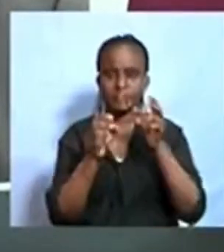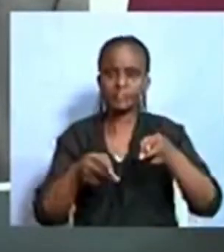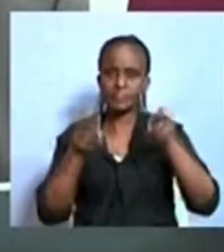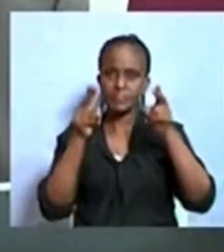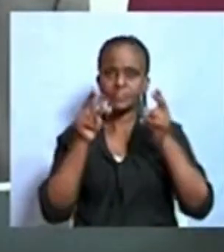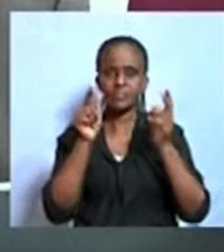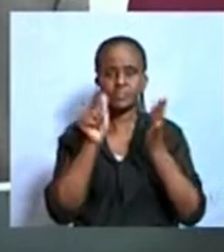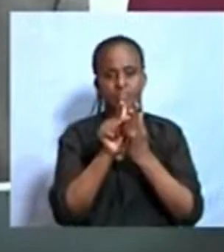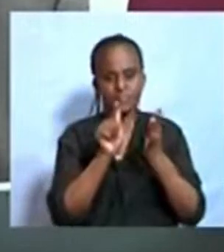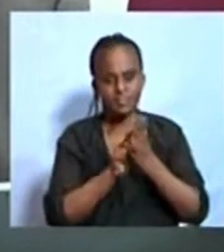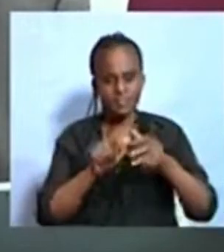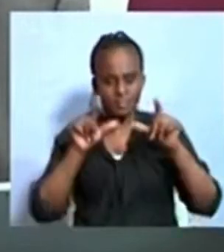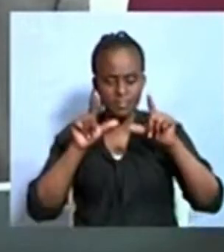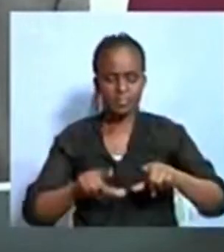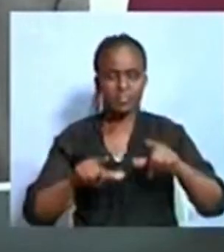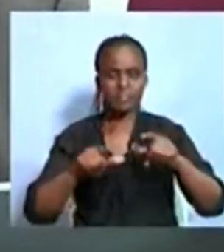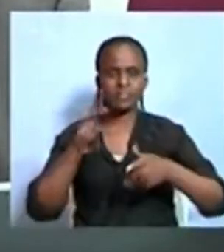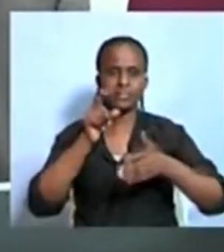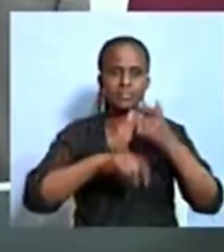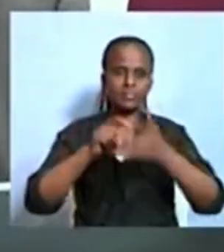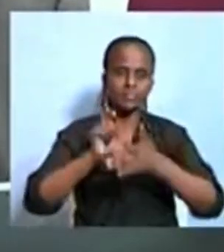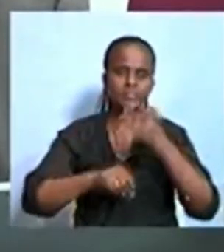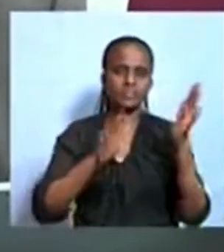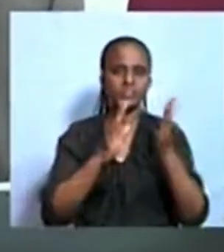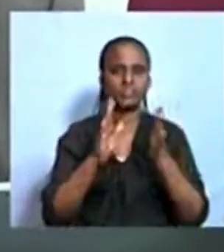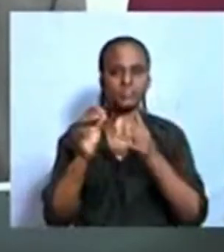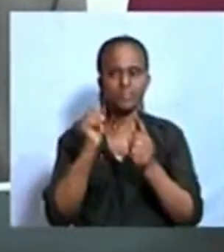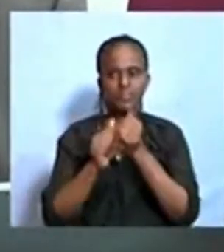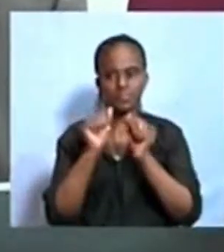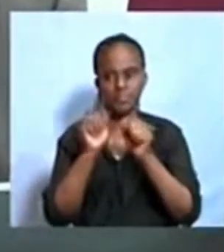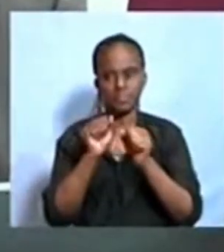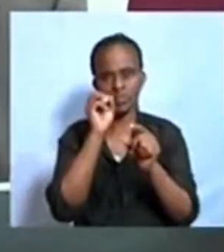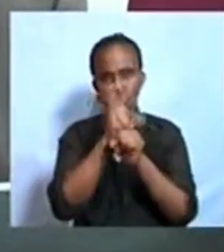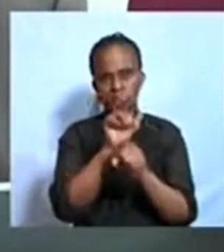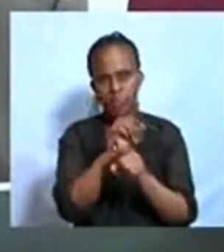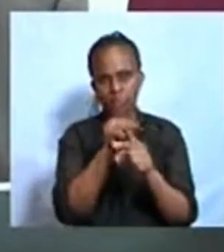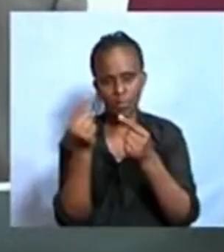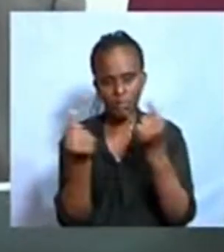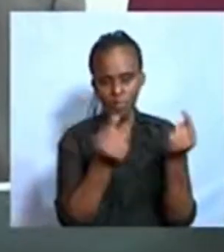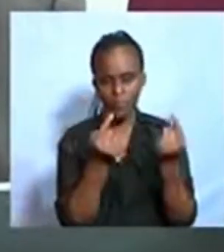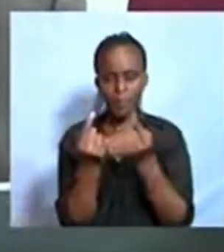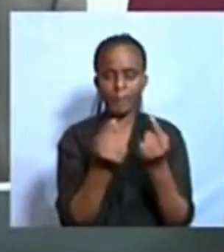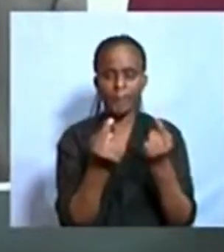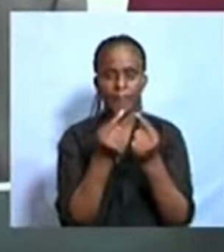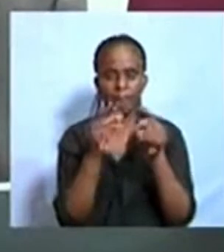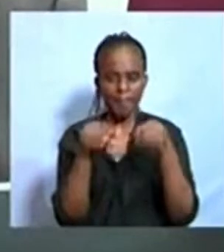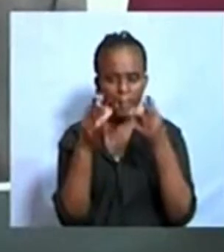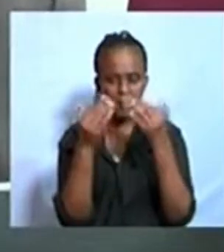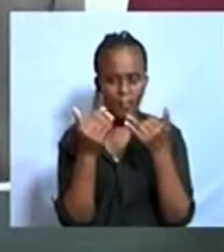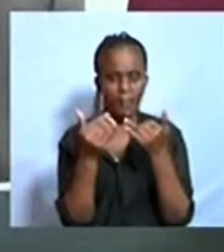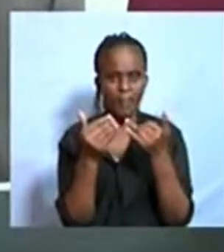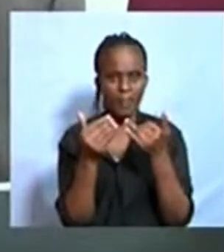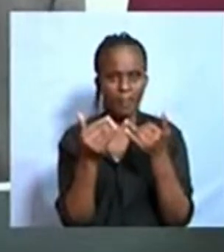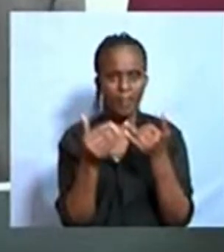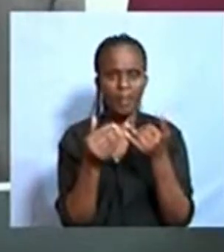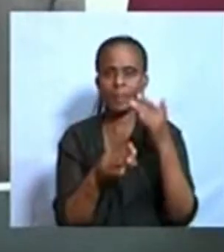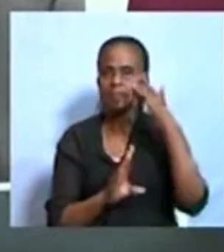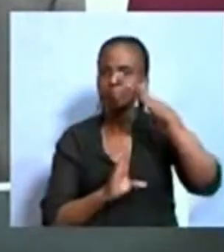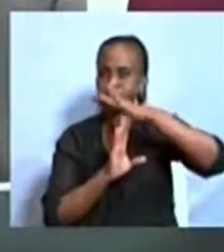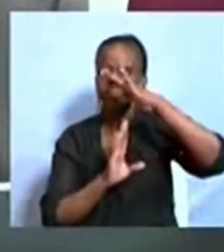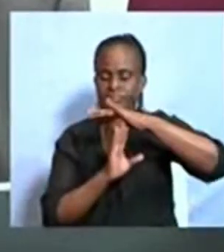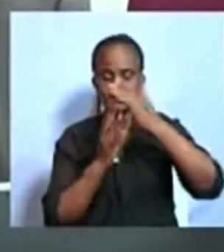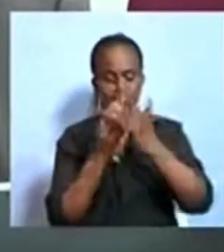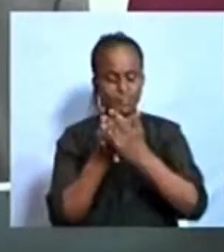low cost interventions that could impact on this situation, given the limited resource